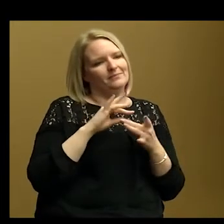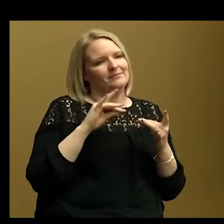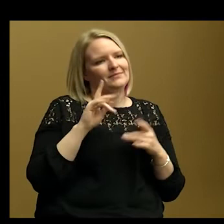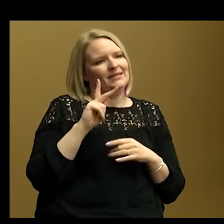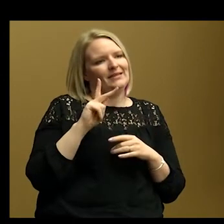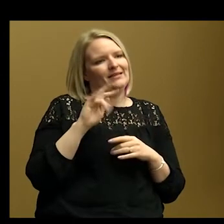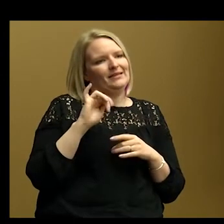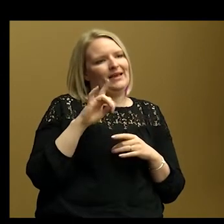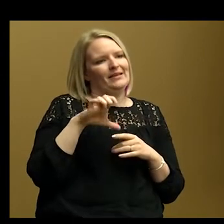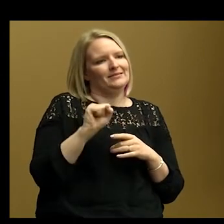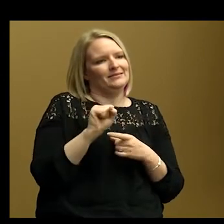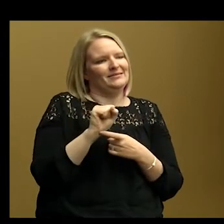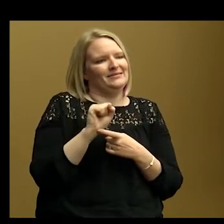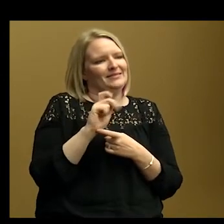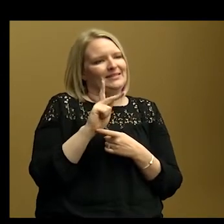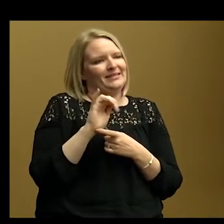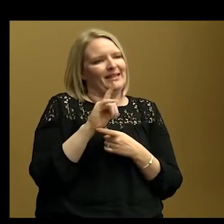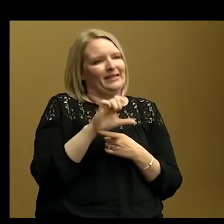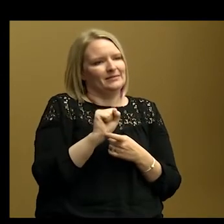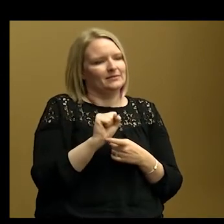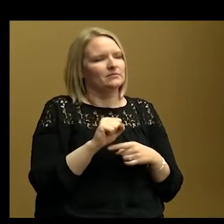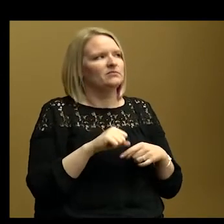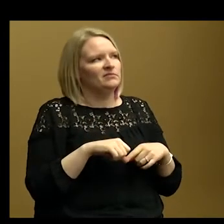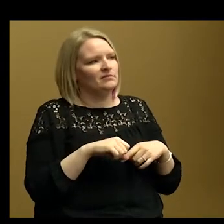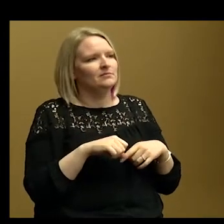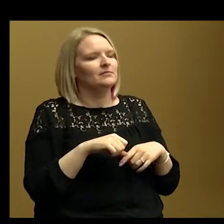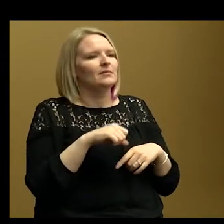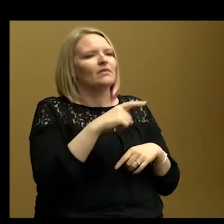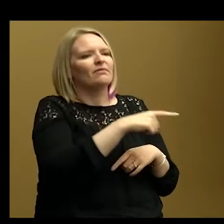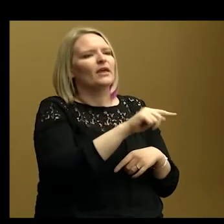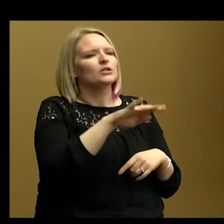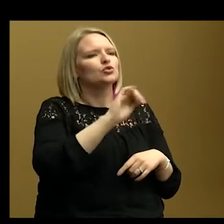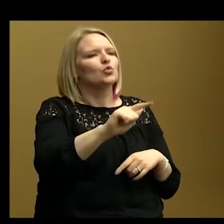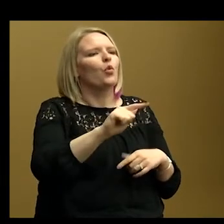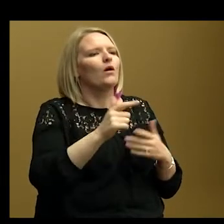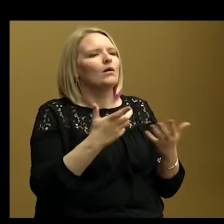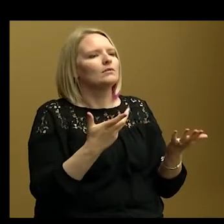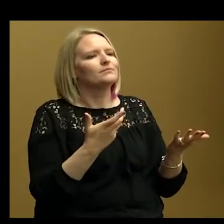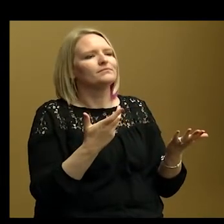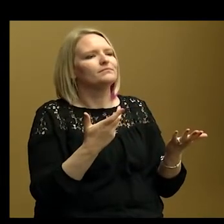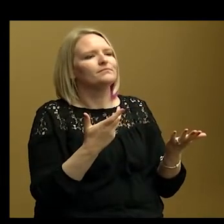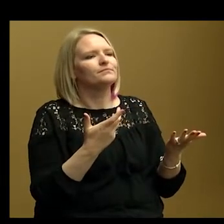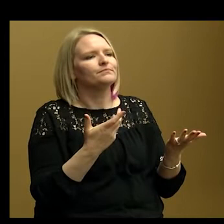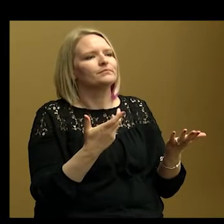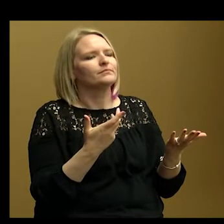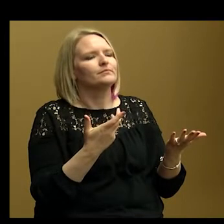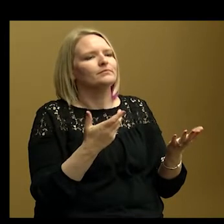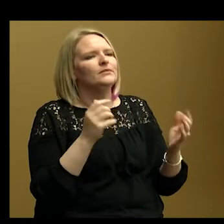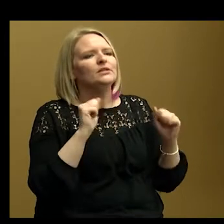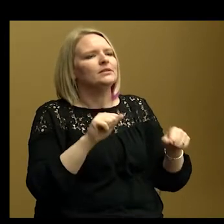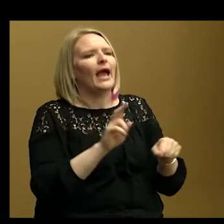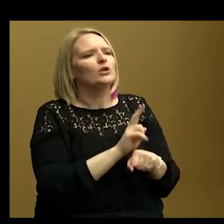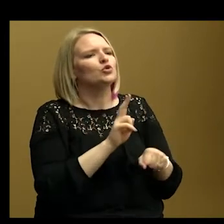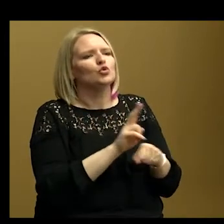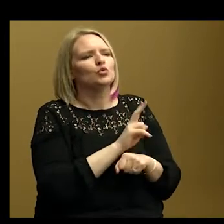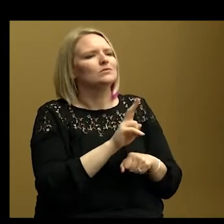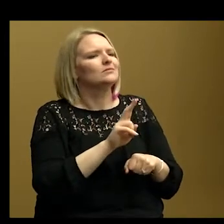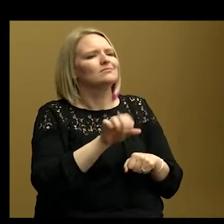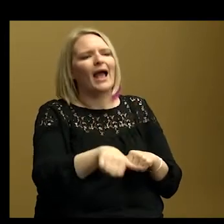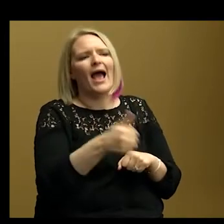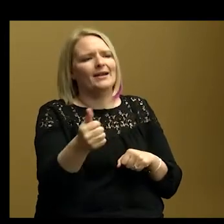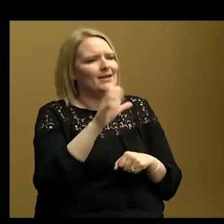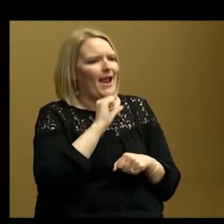this tool, this instrument, and what I really like about it too, is you can use this with any age